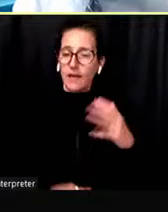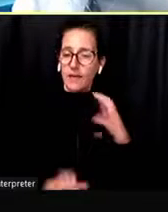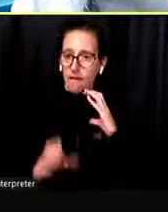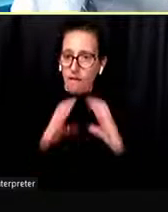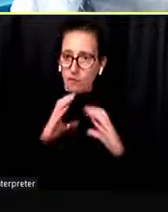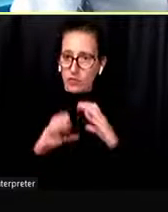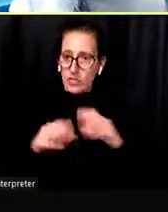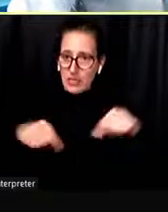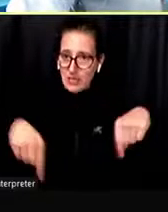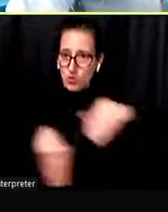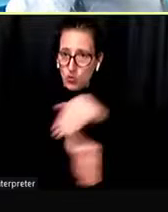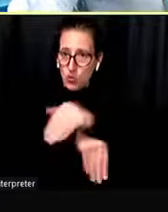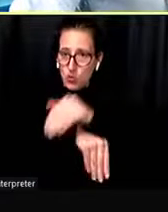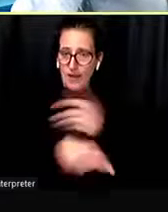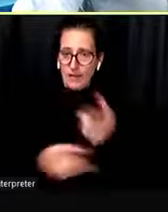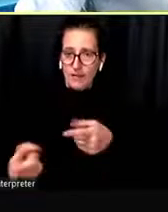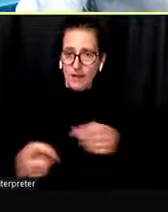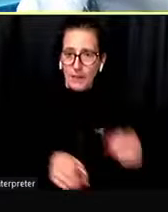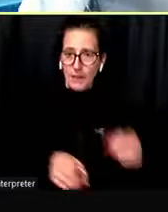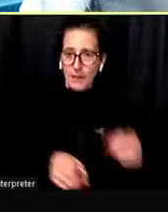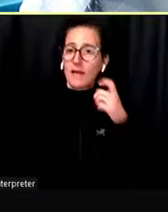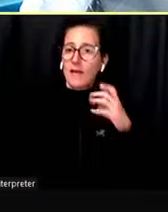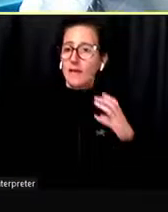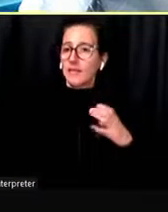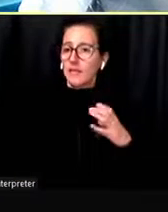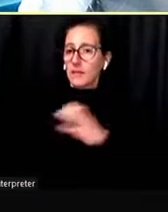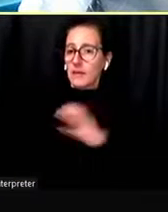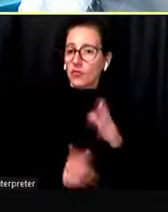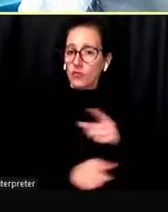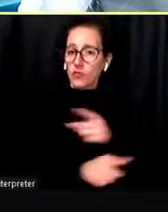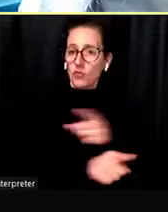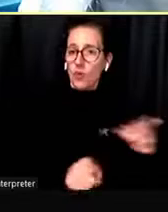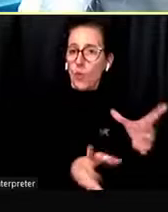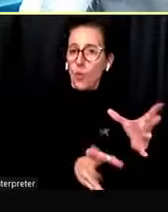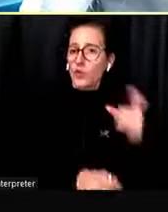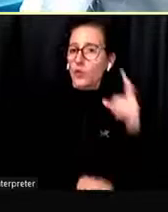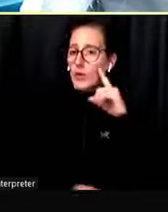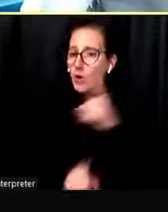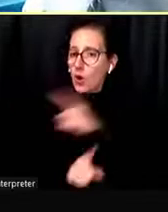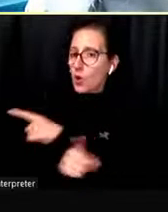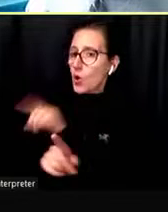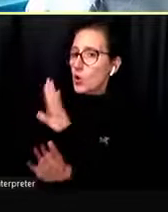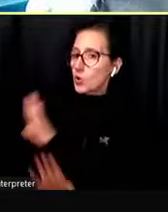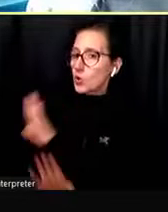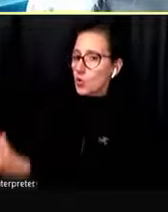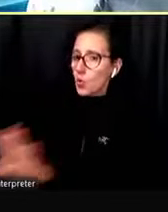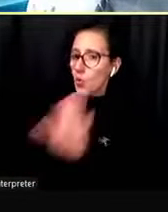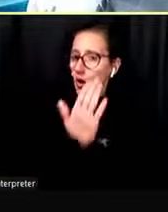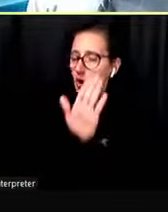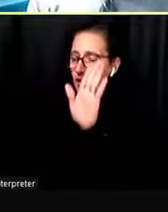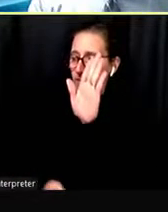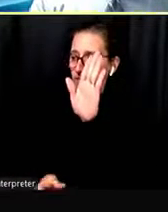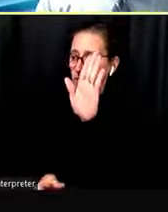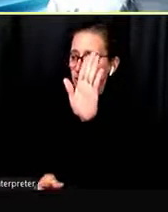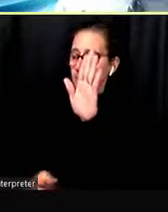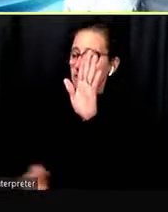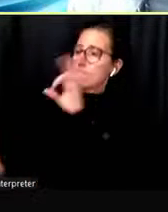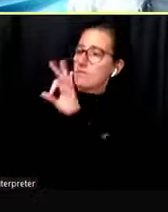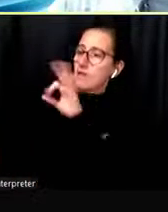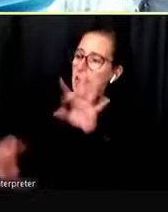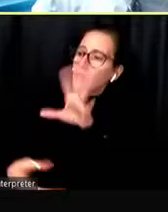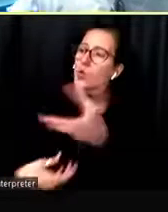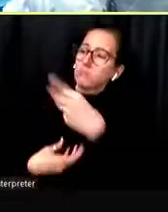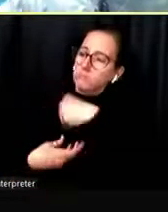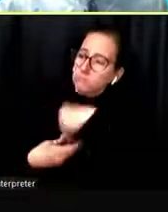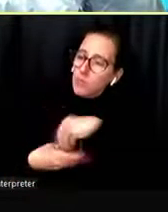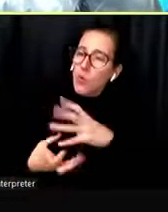can hear a lot of your input, can hear a lot of the community's priorities. So it can all be incorporated into